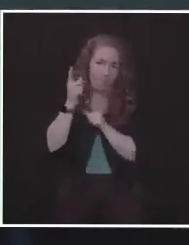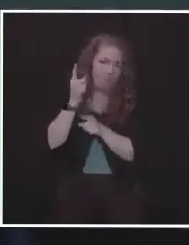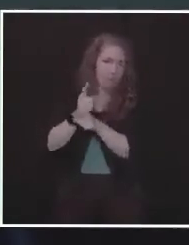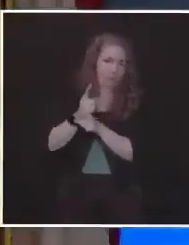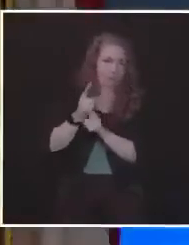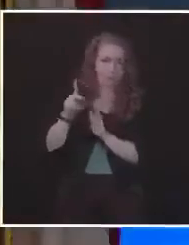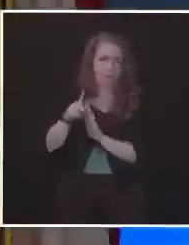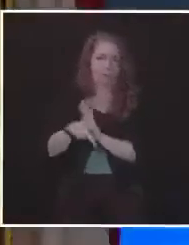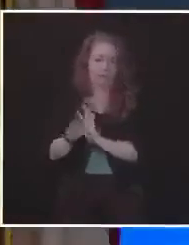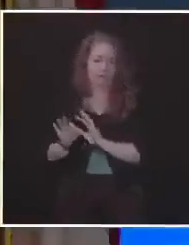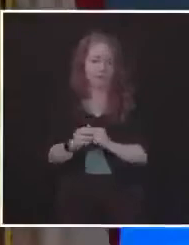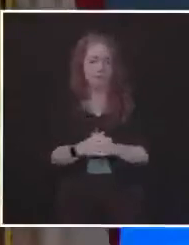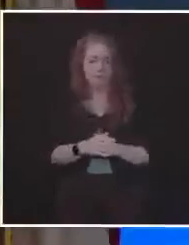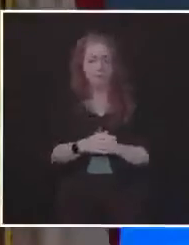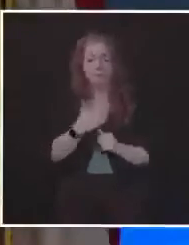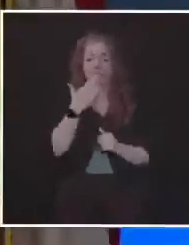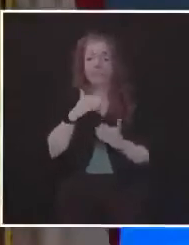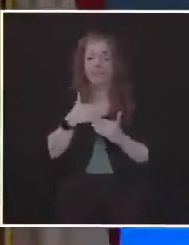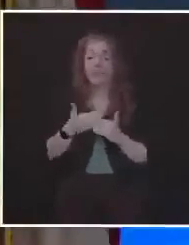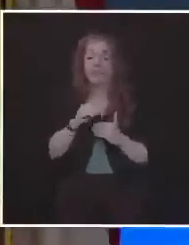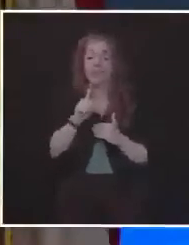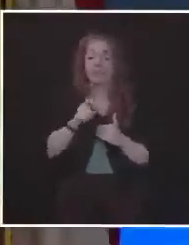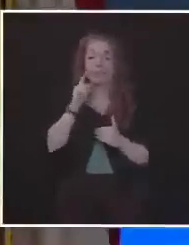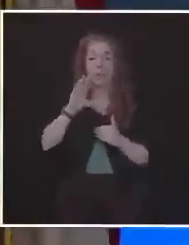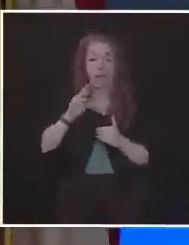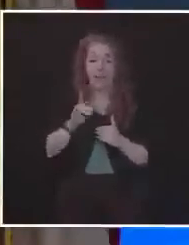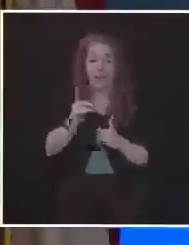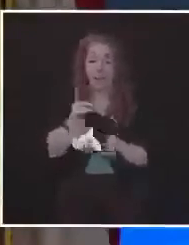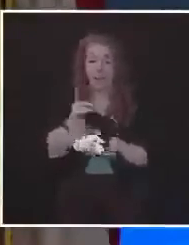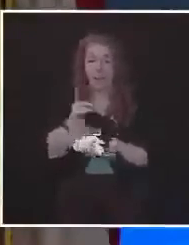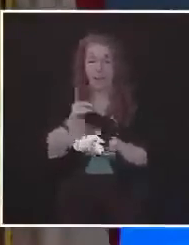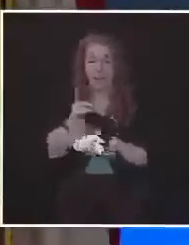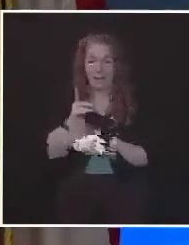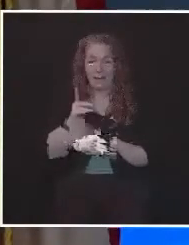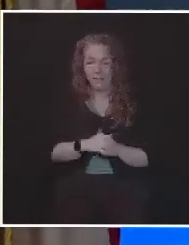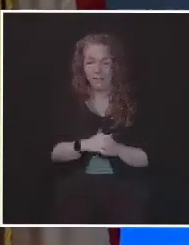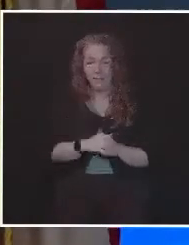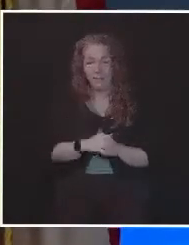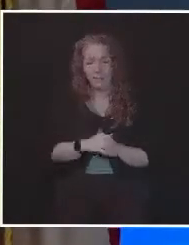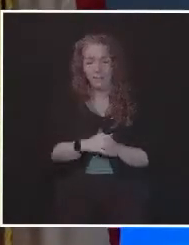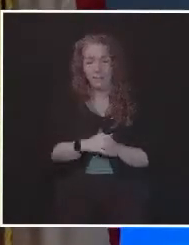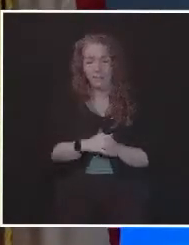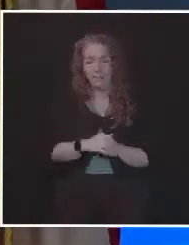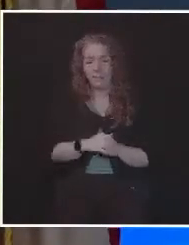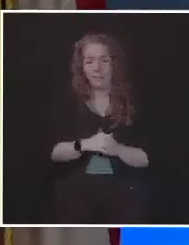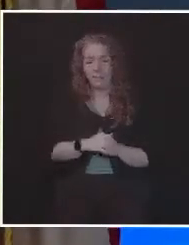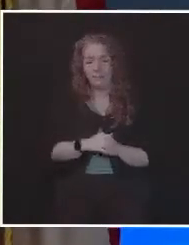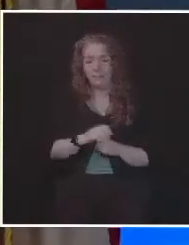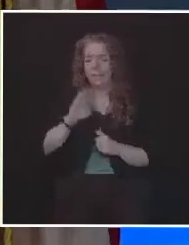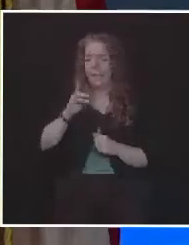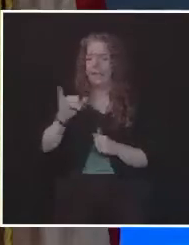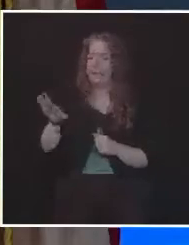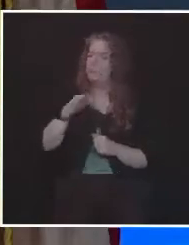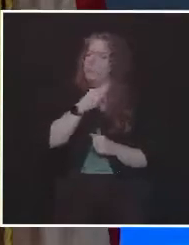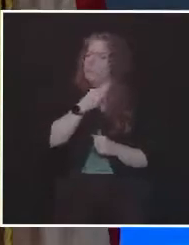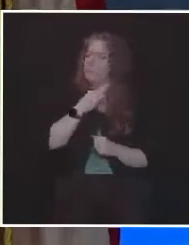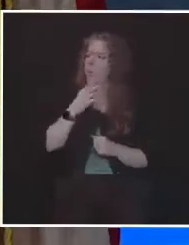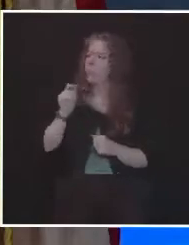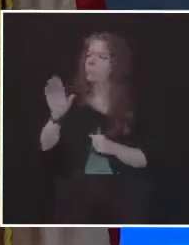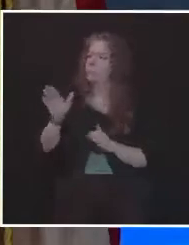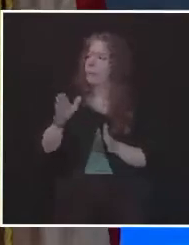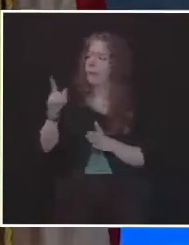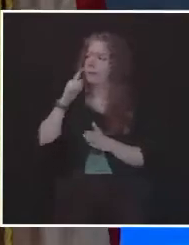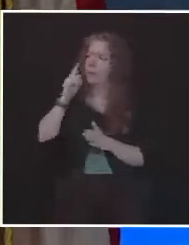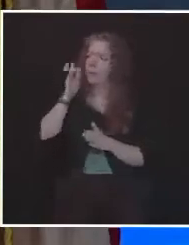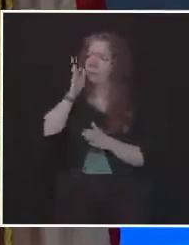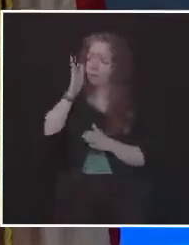Thank you. And this next question is for Kathy. Kathy, what is the plan for a future NASA's presence in low Earth